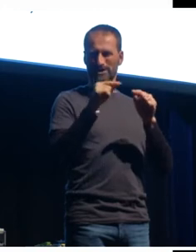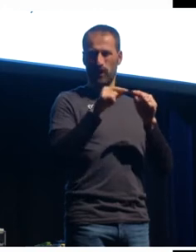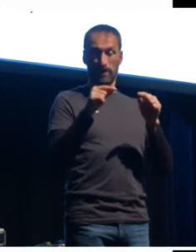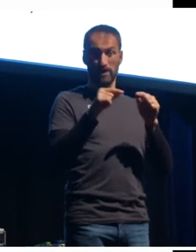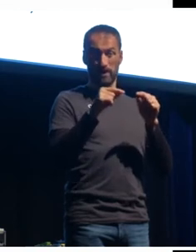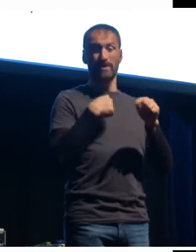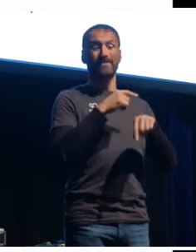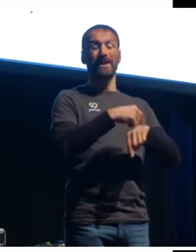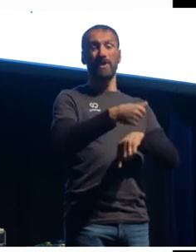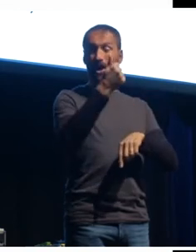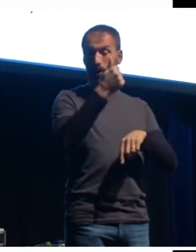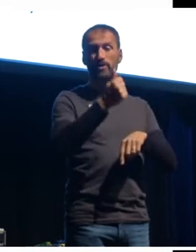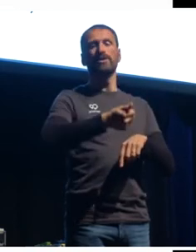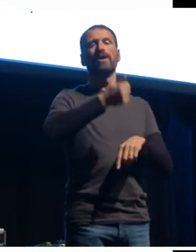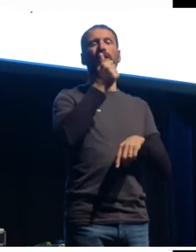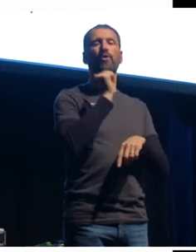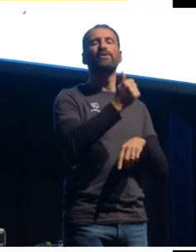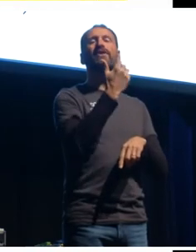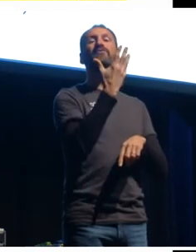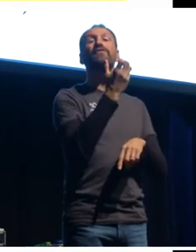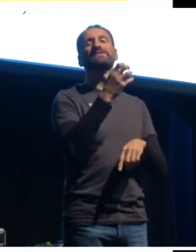timeout of 250 milliseconds, and I'll move on.